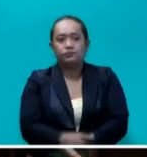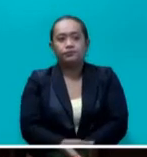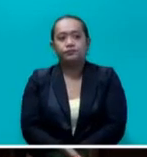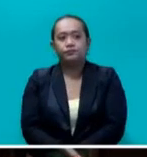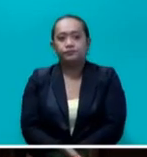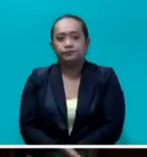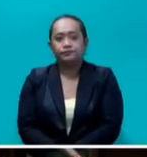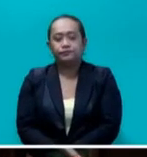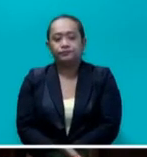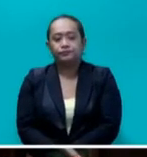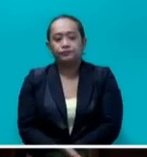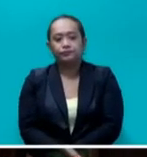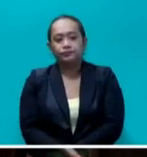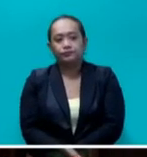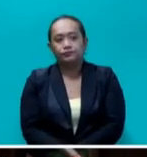members,